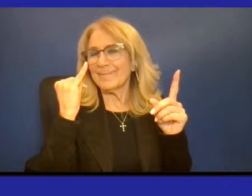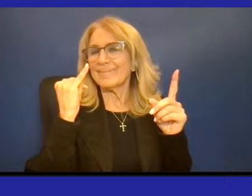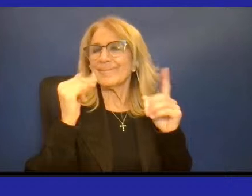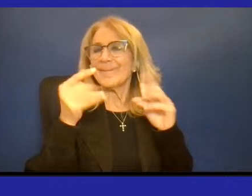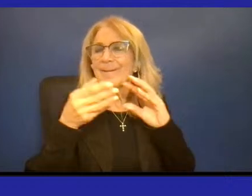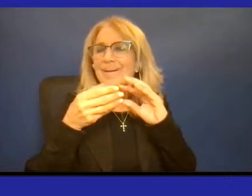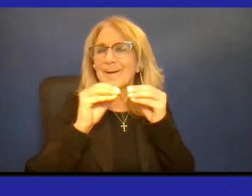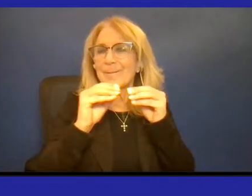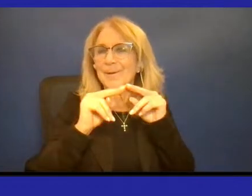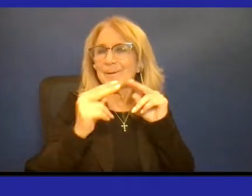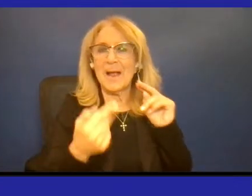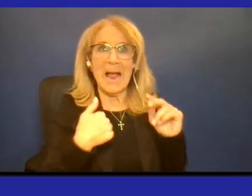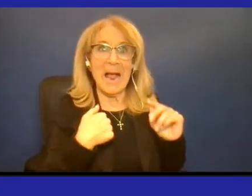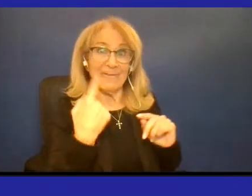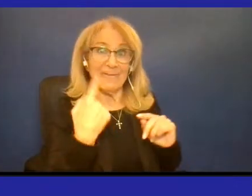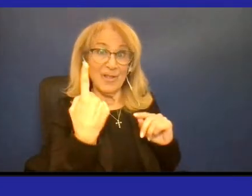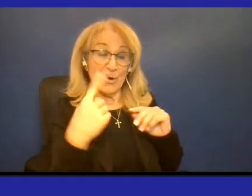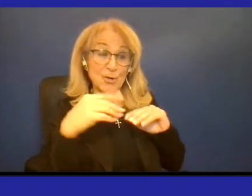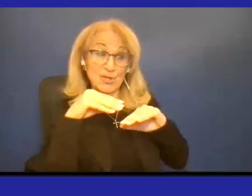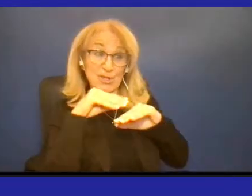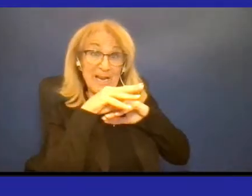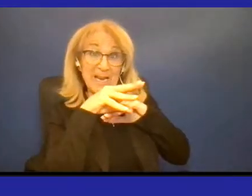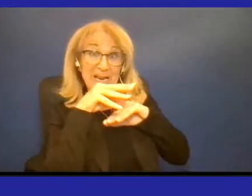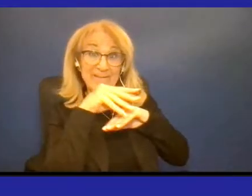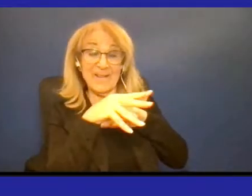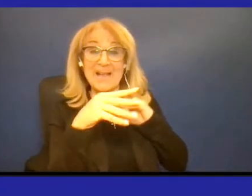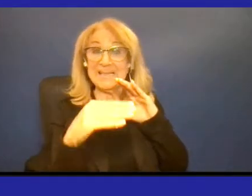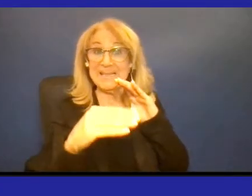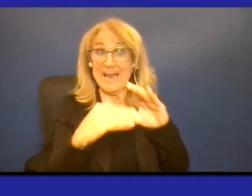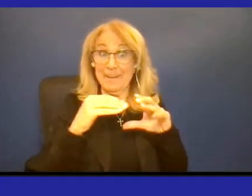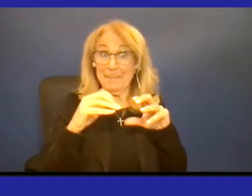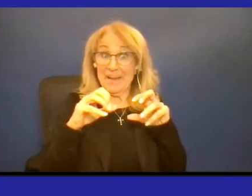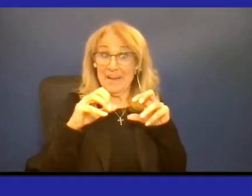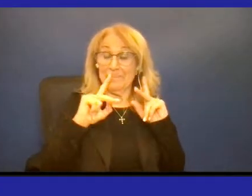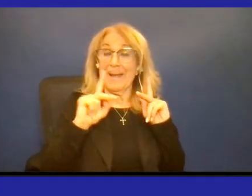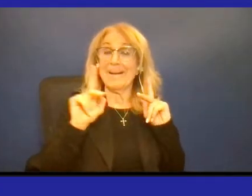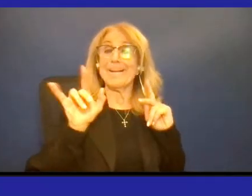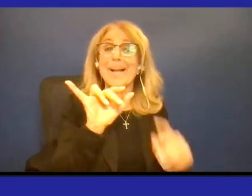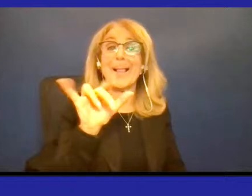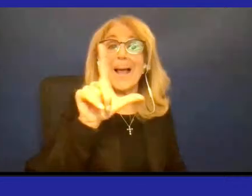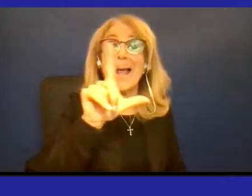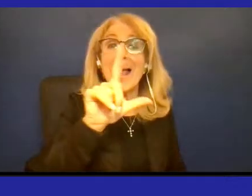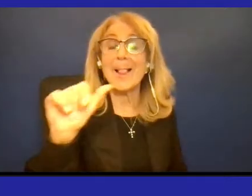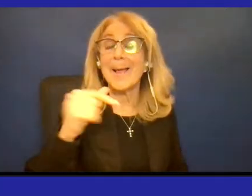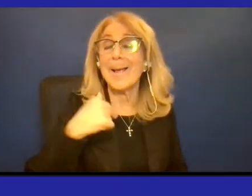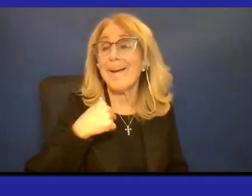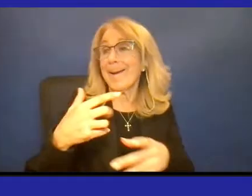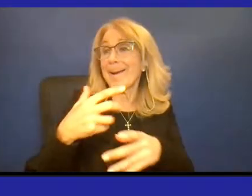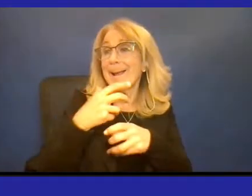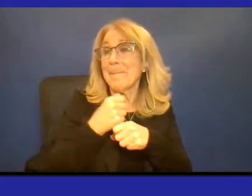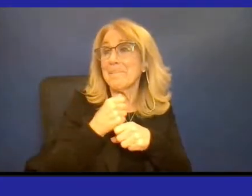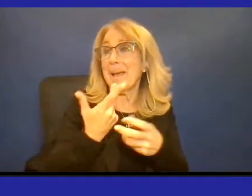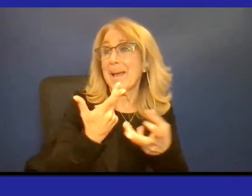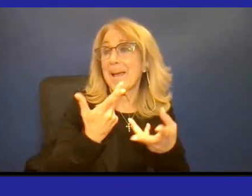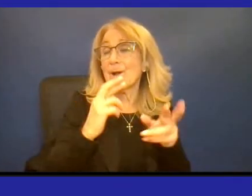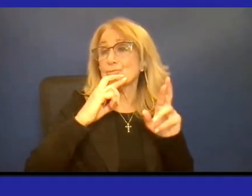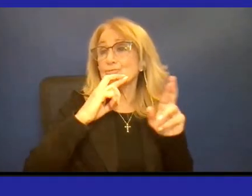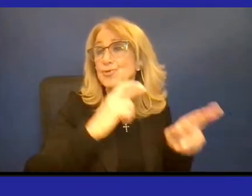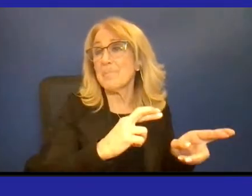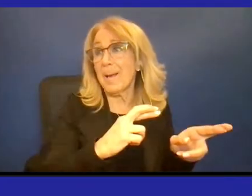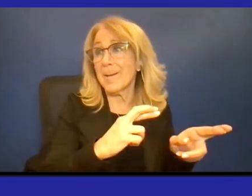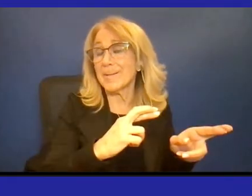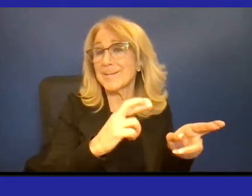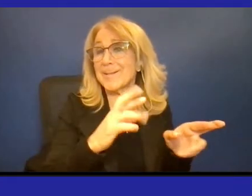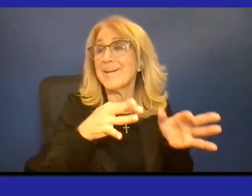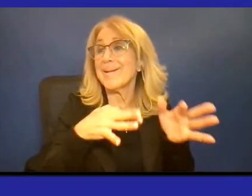advice emails back now. The first time that, like in LA, I got back a response as opposed to